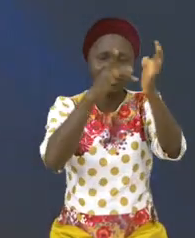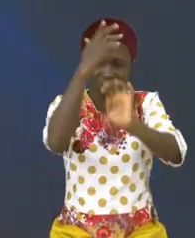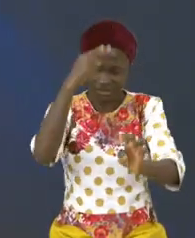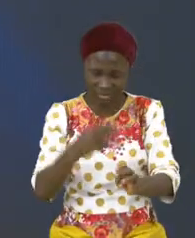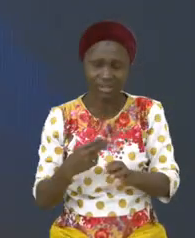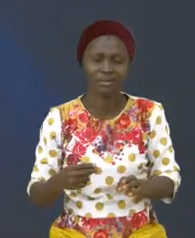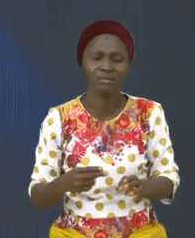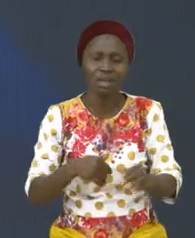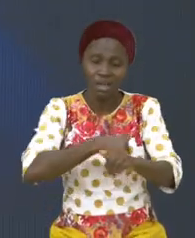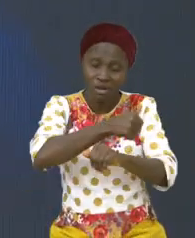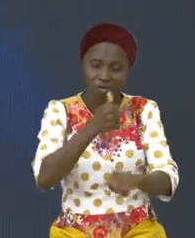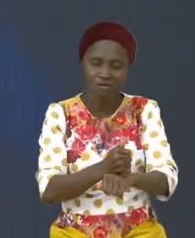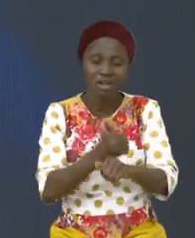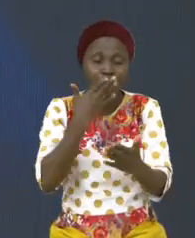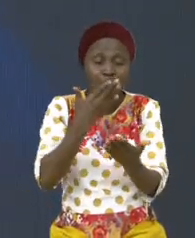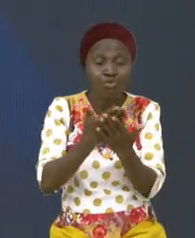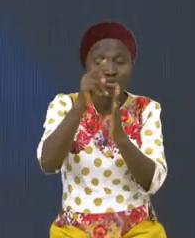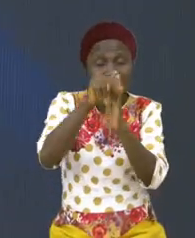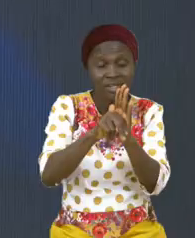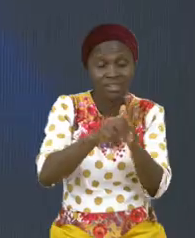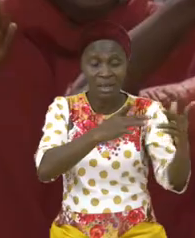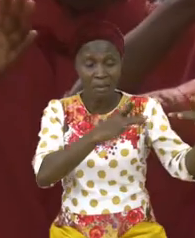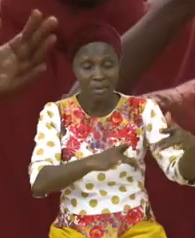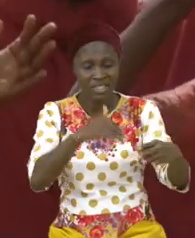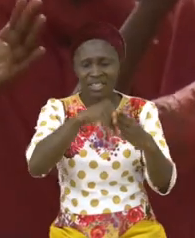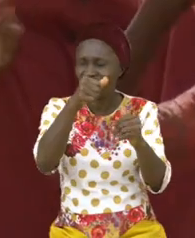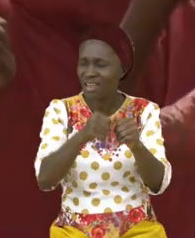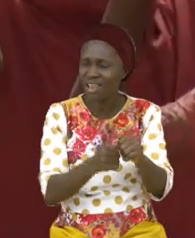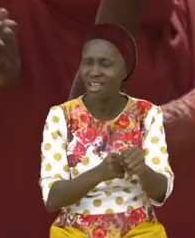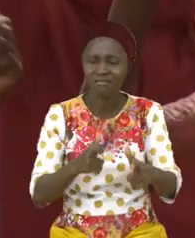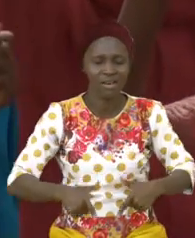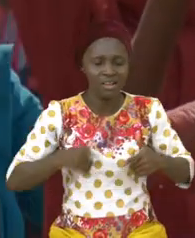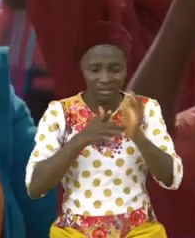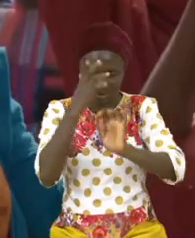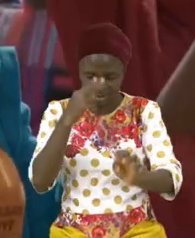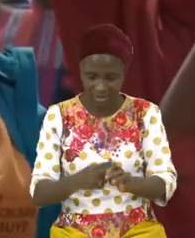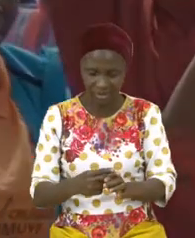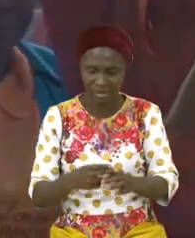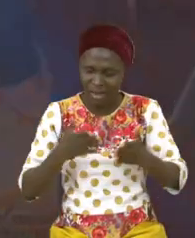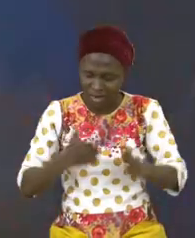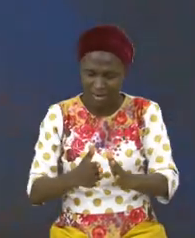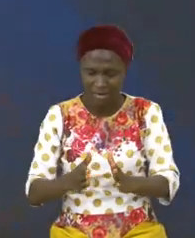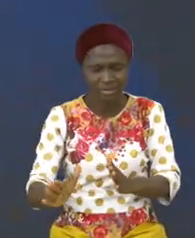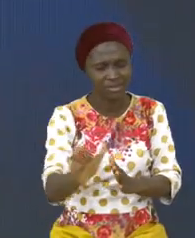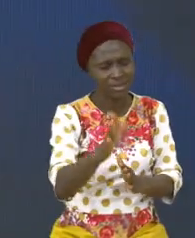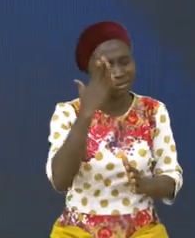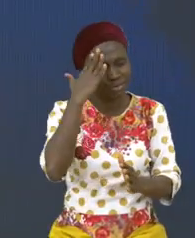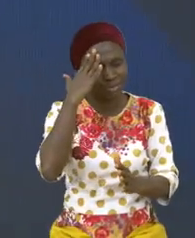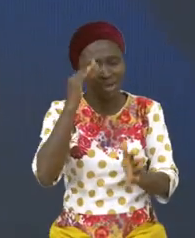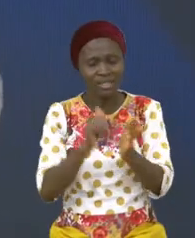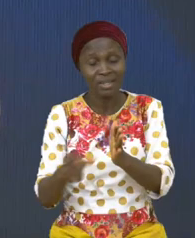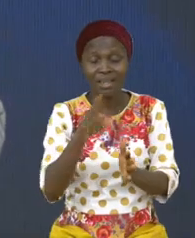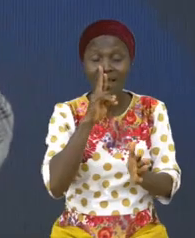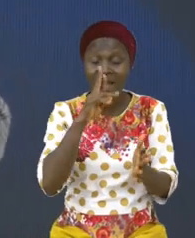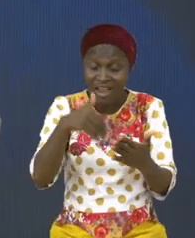Confirm goodness and mercy in every life. Let them know they're new. Let